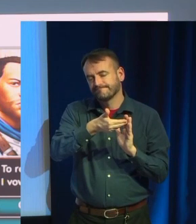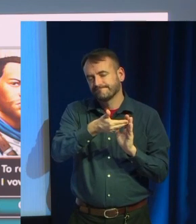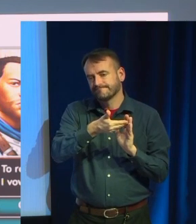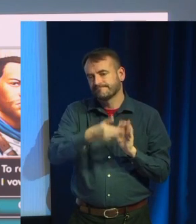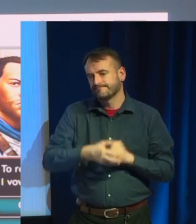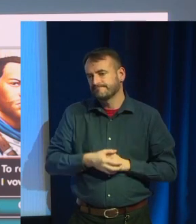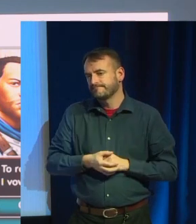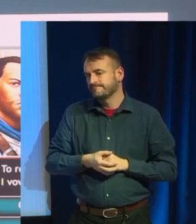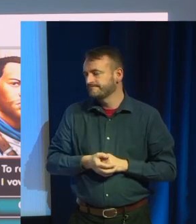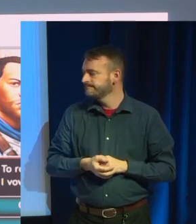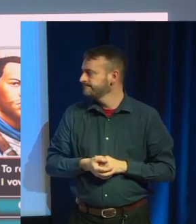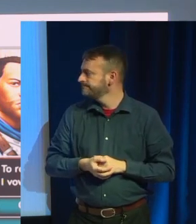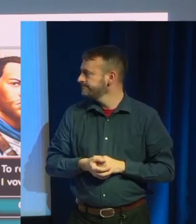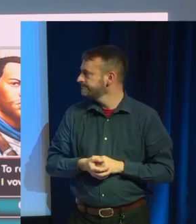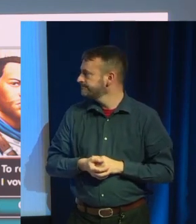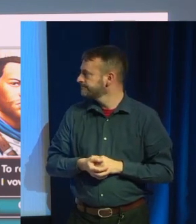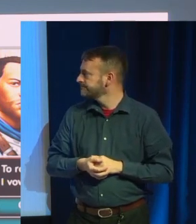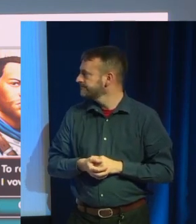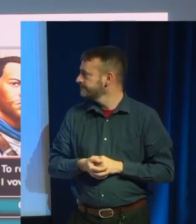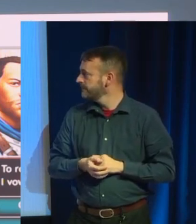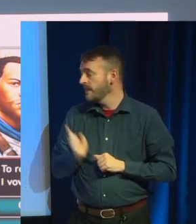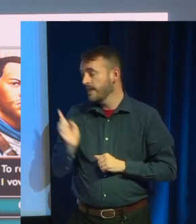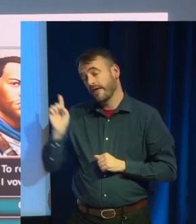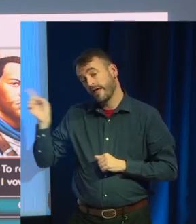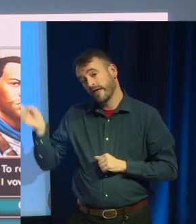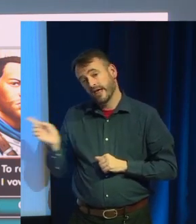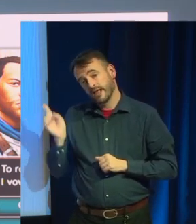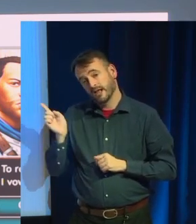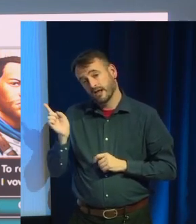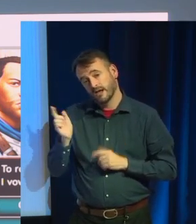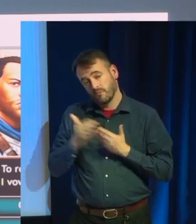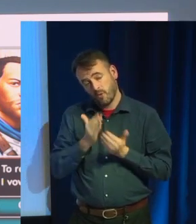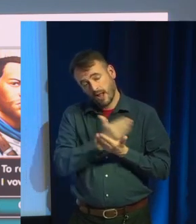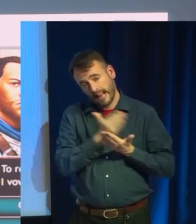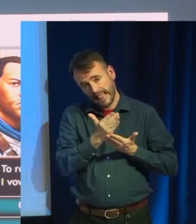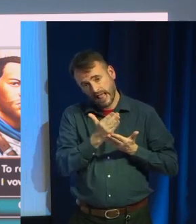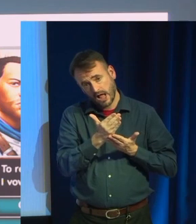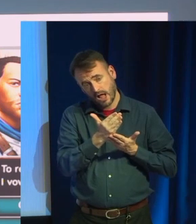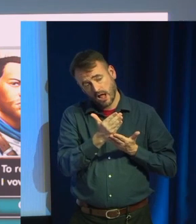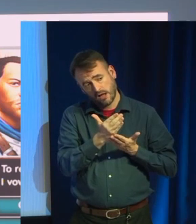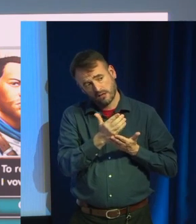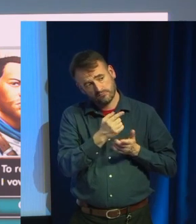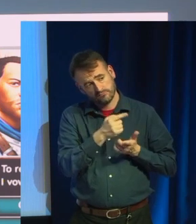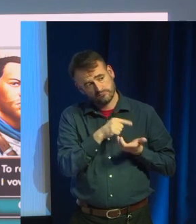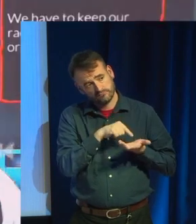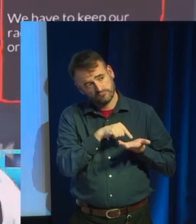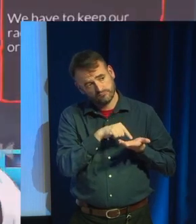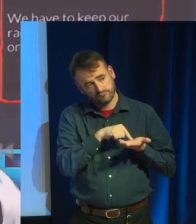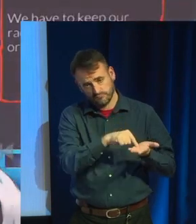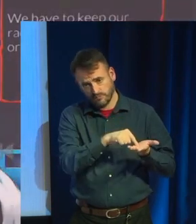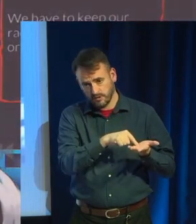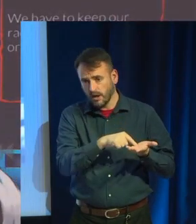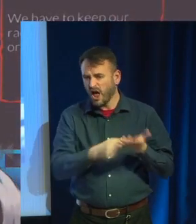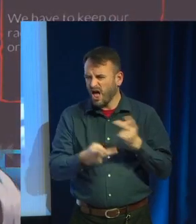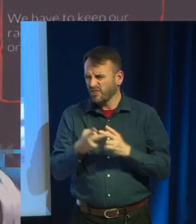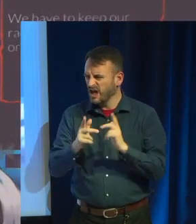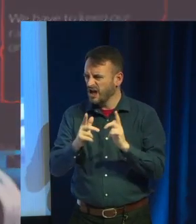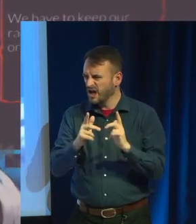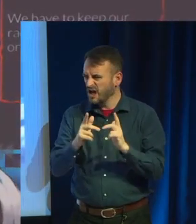that at least makes it a bit more clear about what you're doing. We had images as well. We had